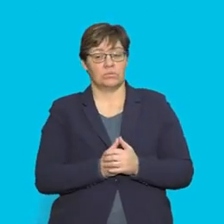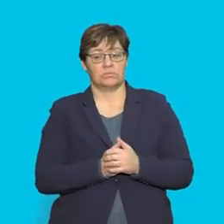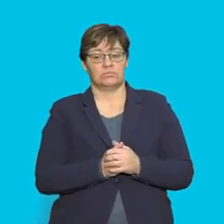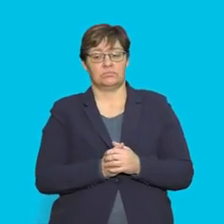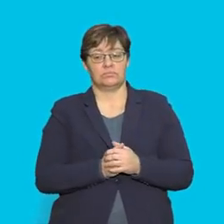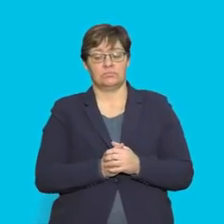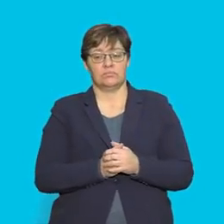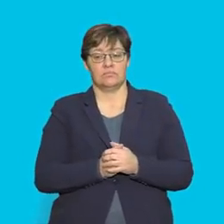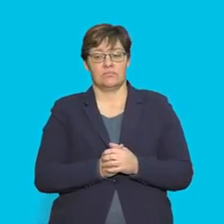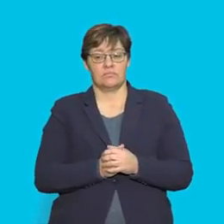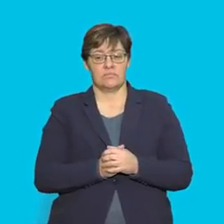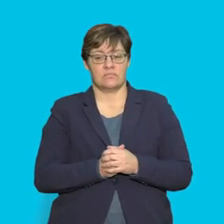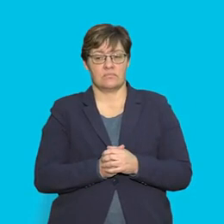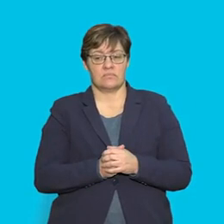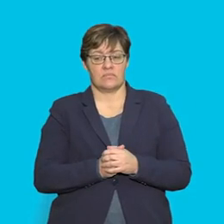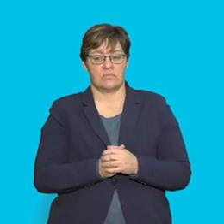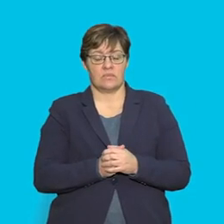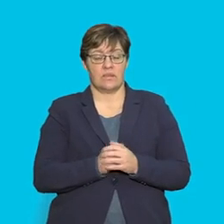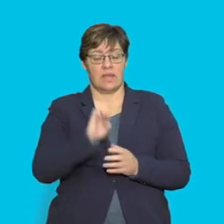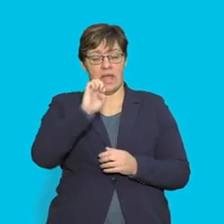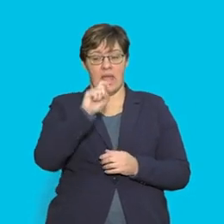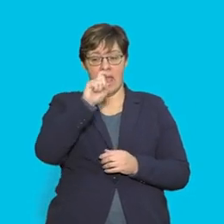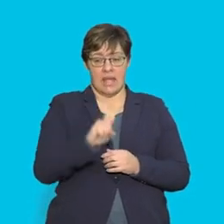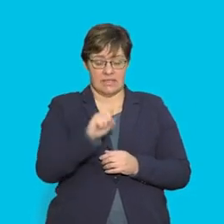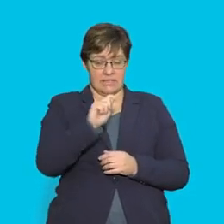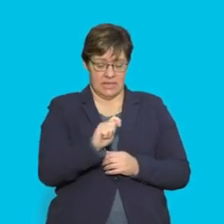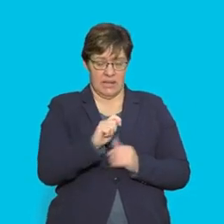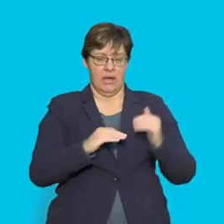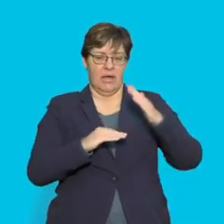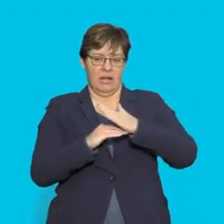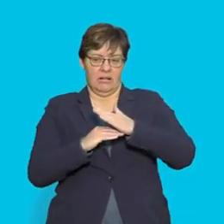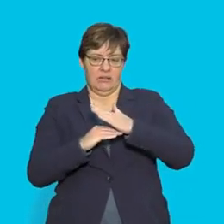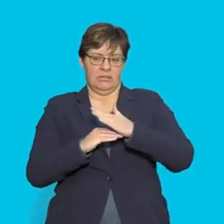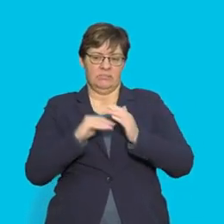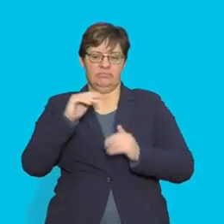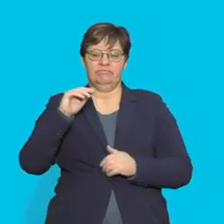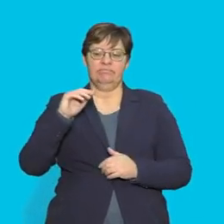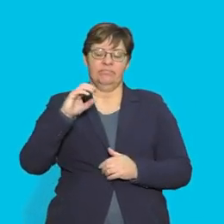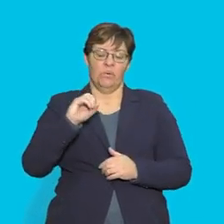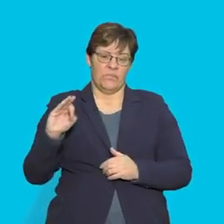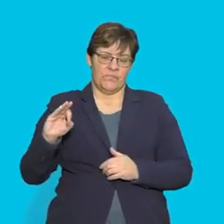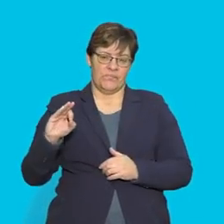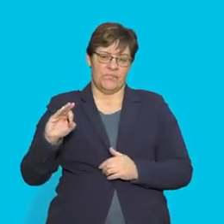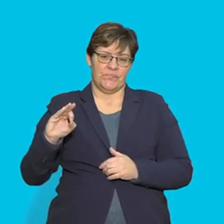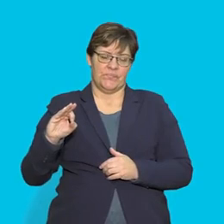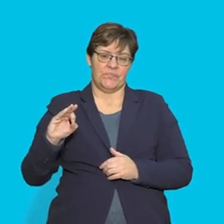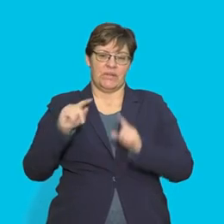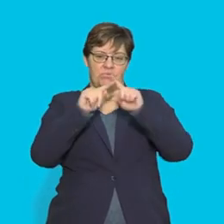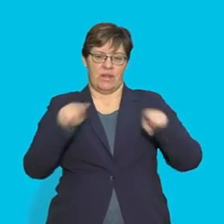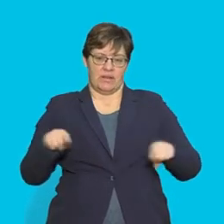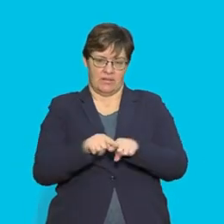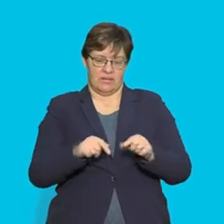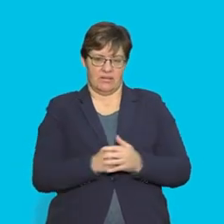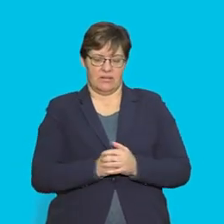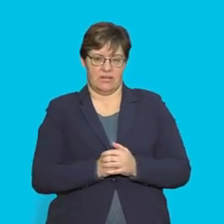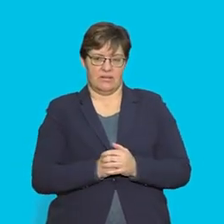well will be exterior angle of